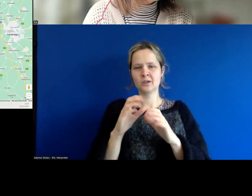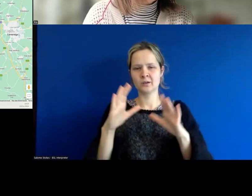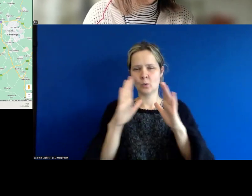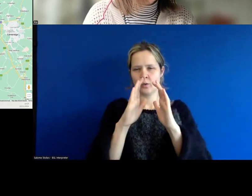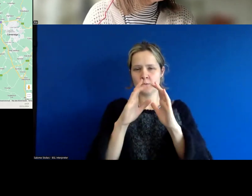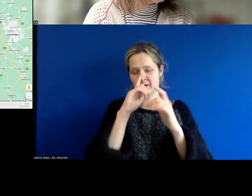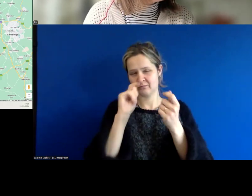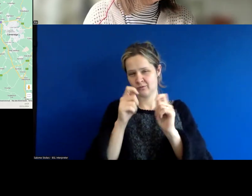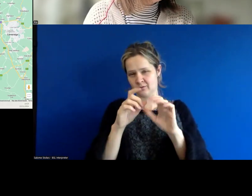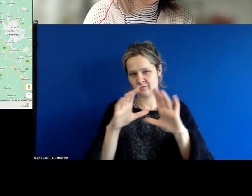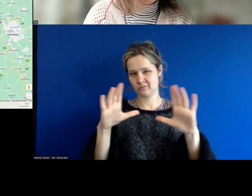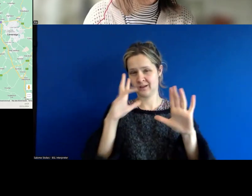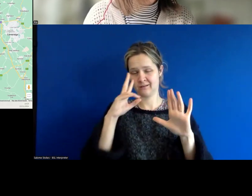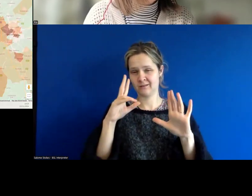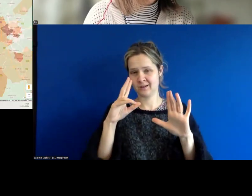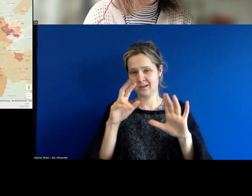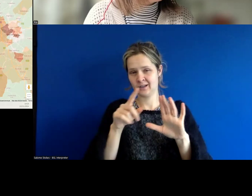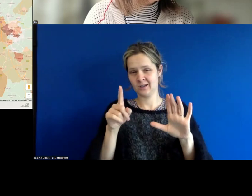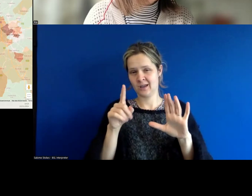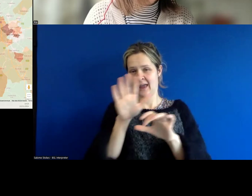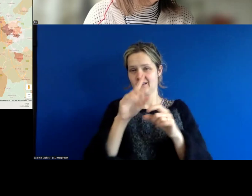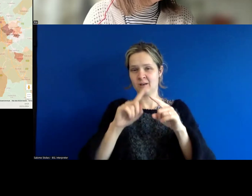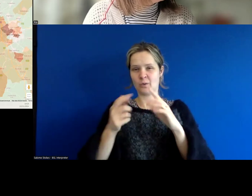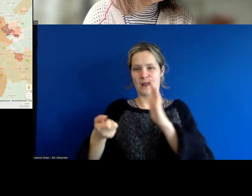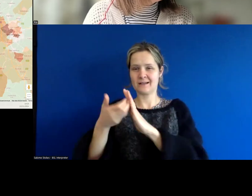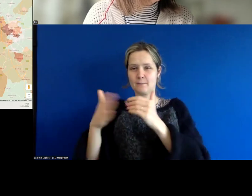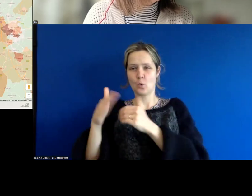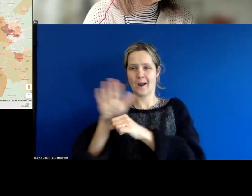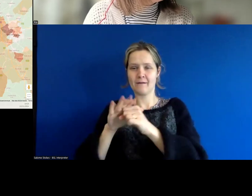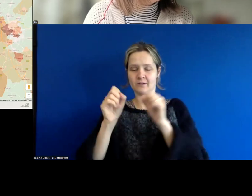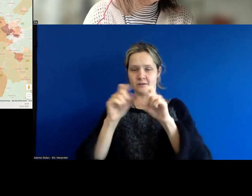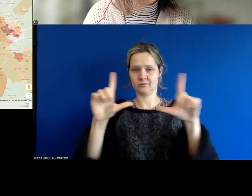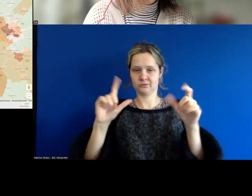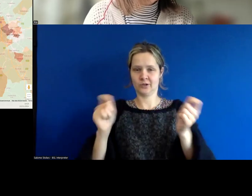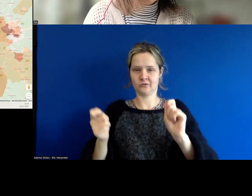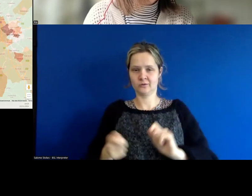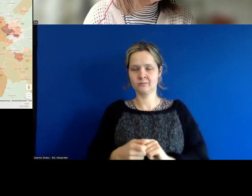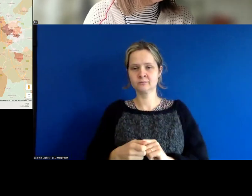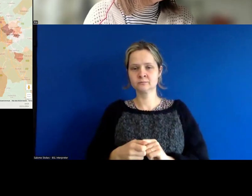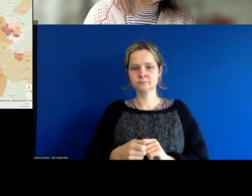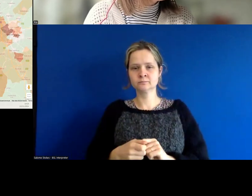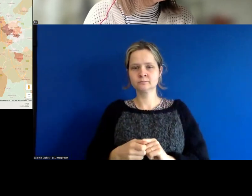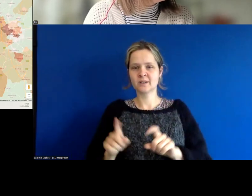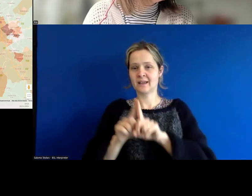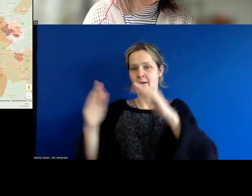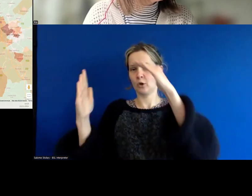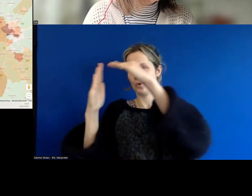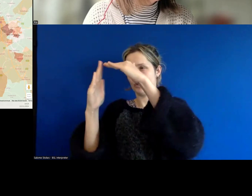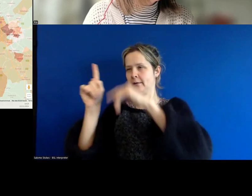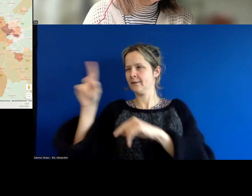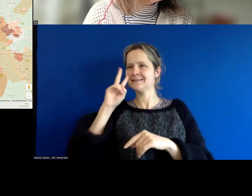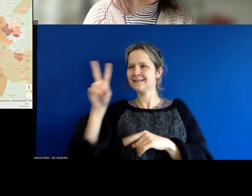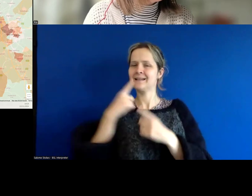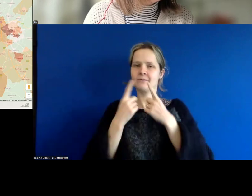will change and you can see different areas. And this corner will show you.